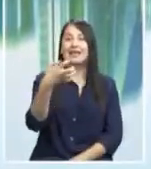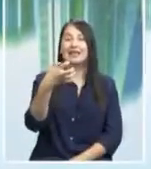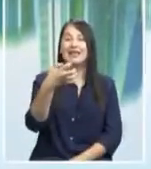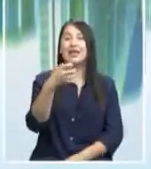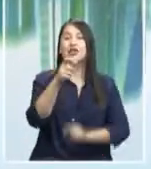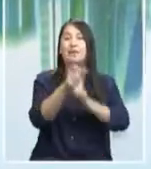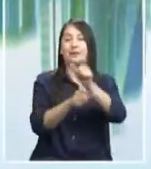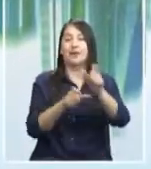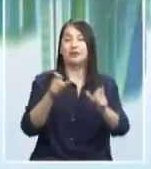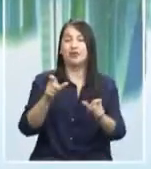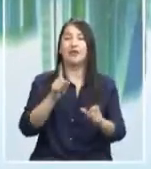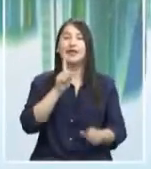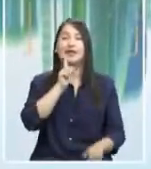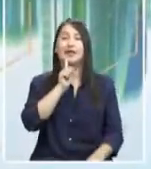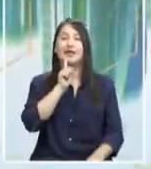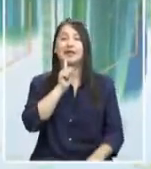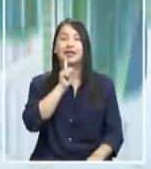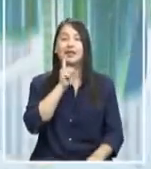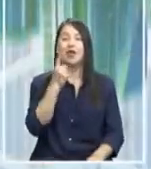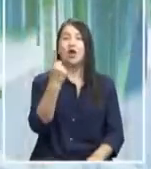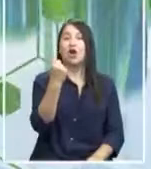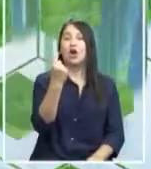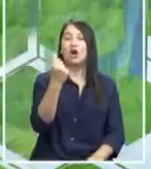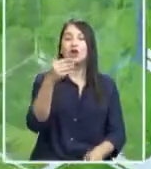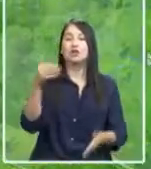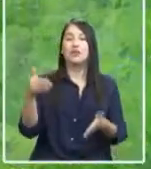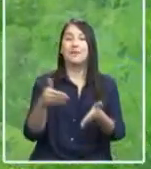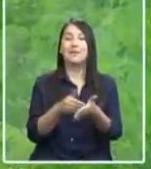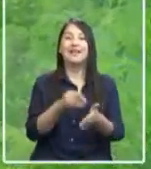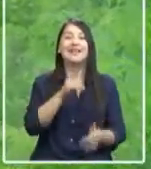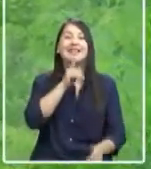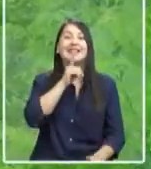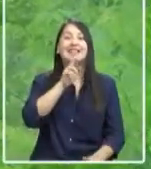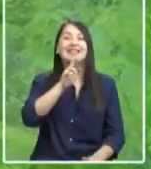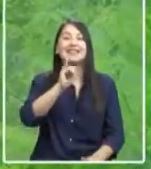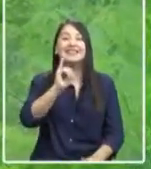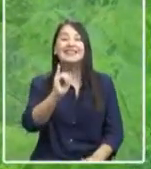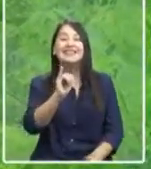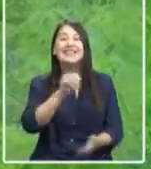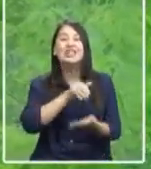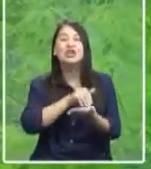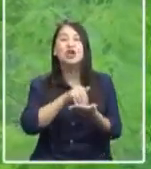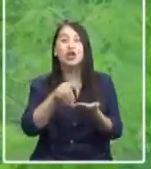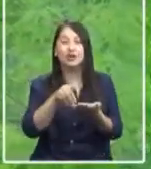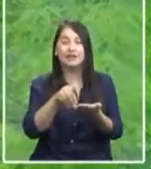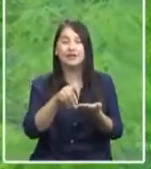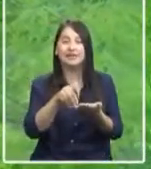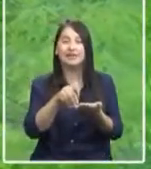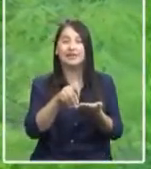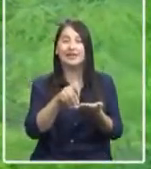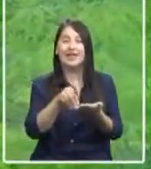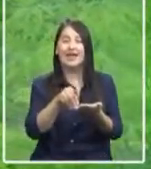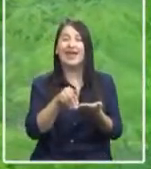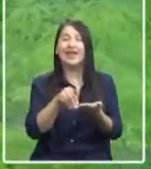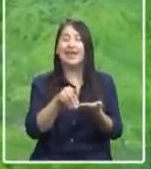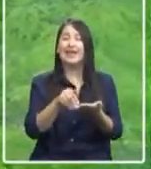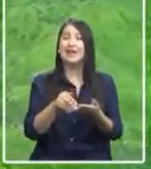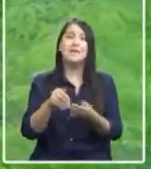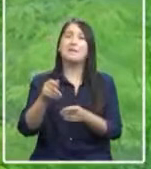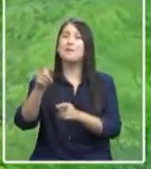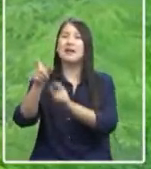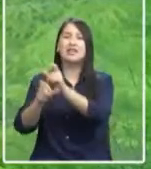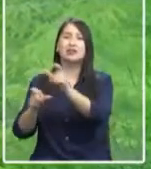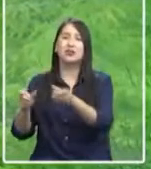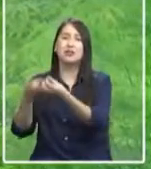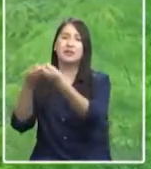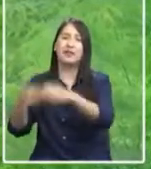losing money, people losing their job, losing their livelihood. But the rich people are making money continuously. All the wealth is